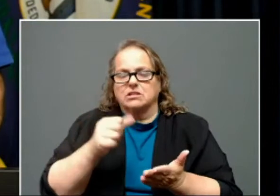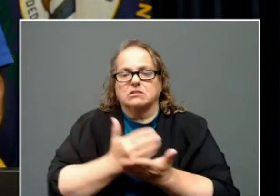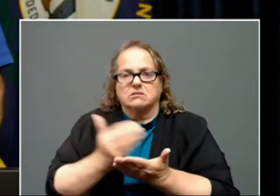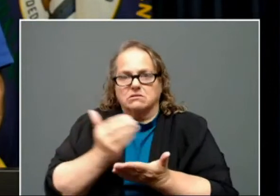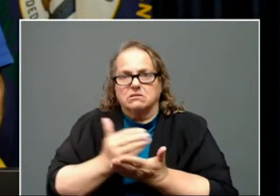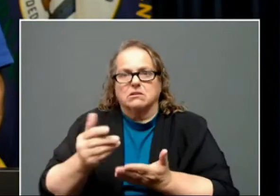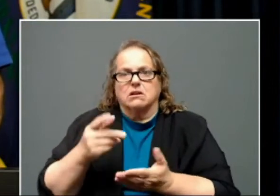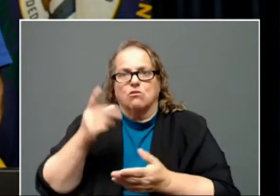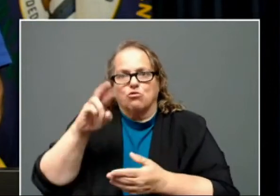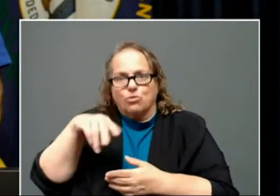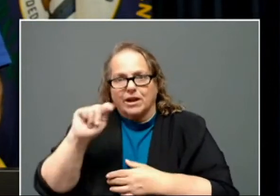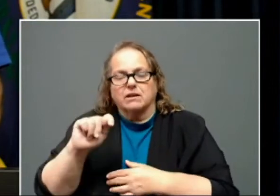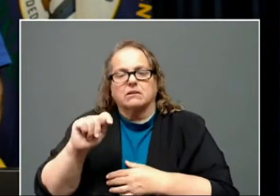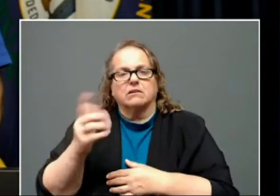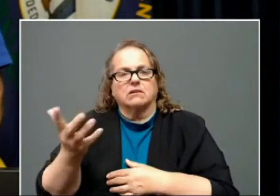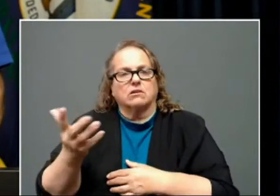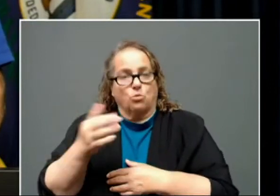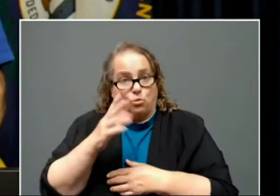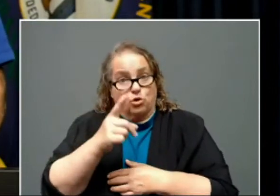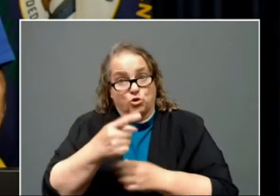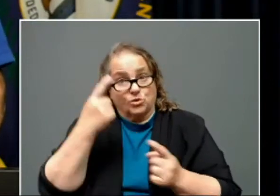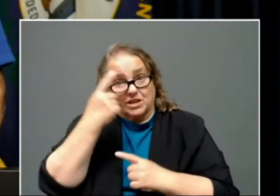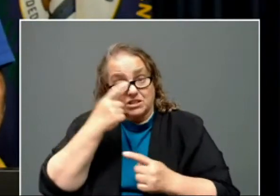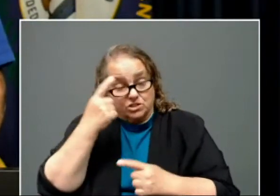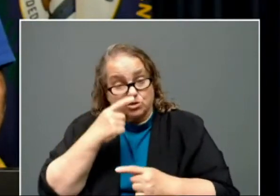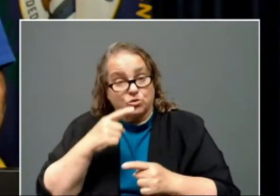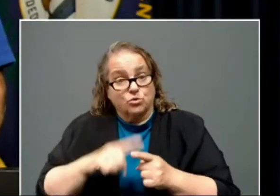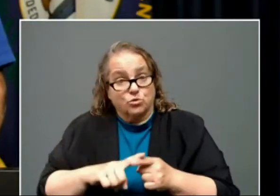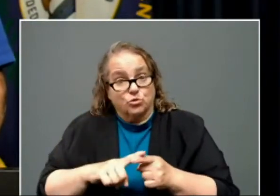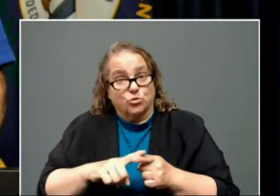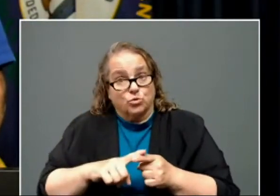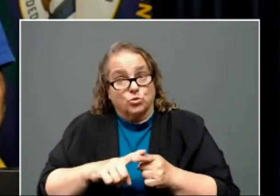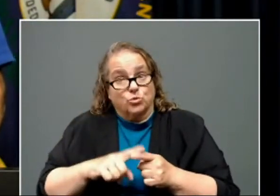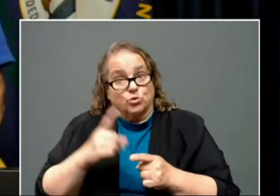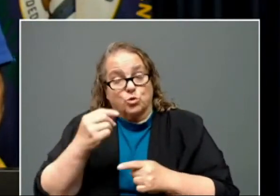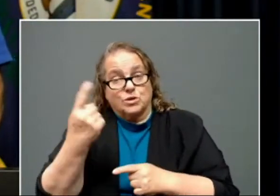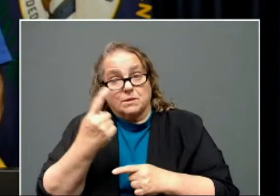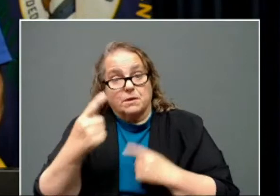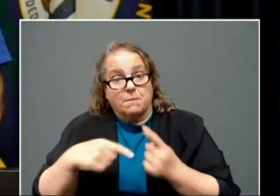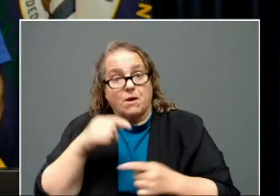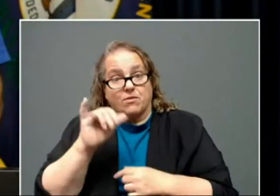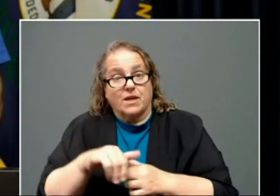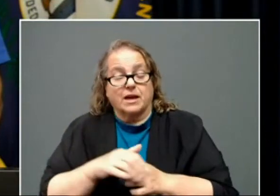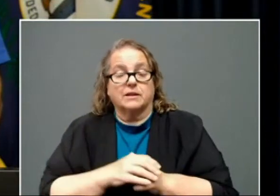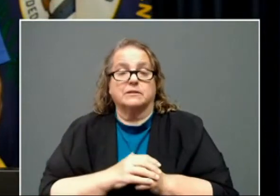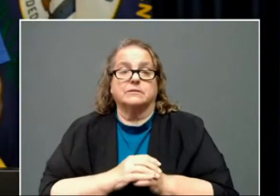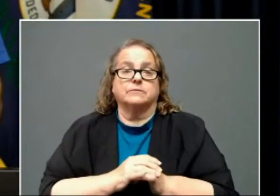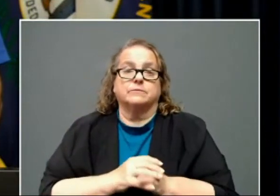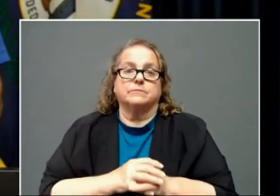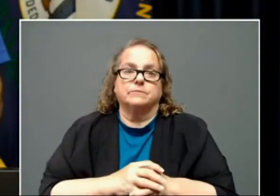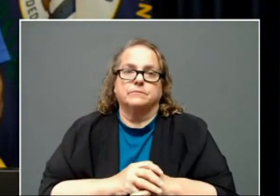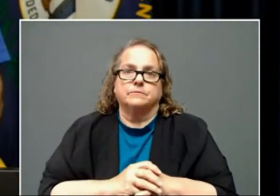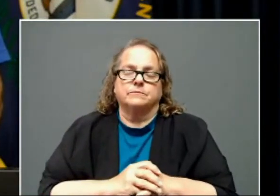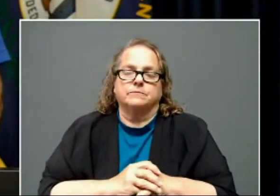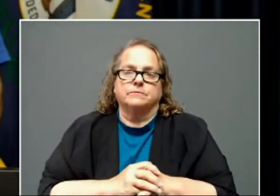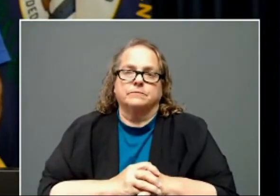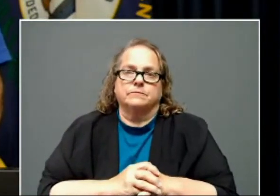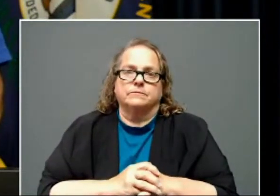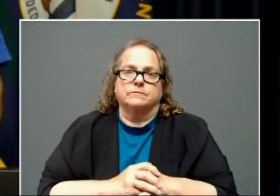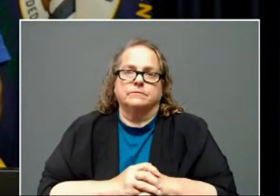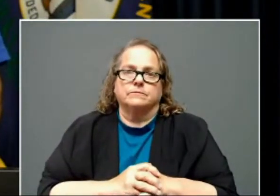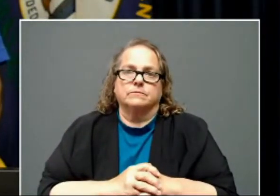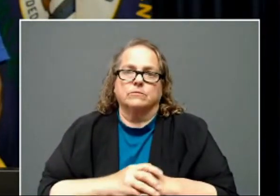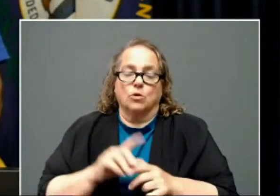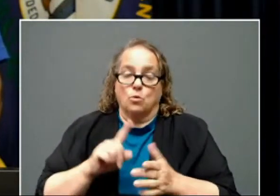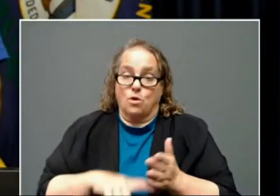either of those actions? Thank you. Well, thank you. What we have right now is a robust